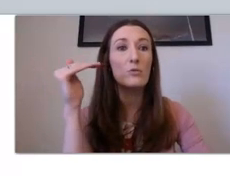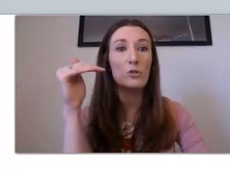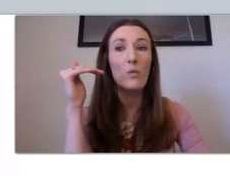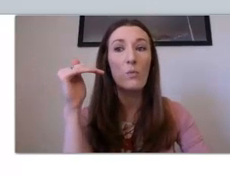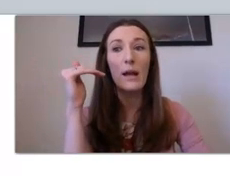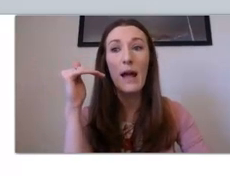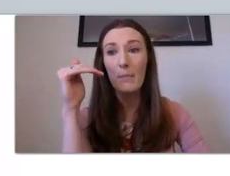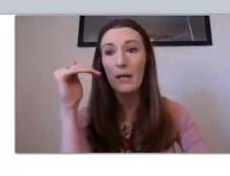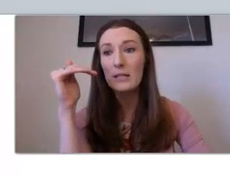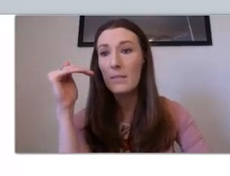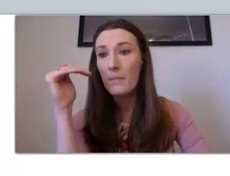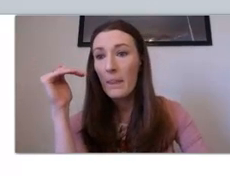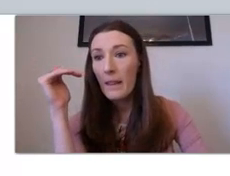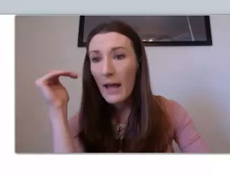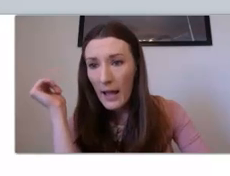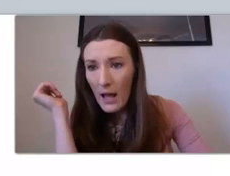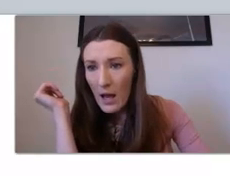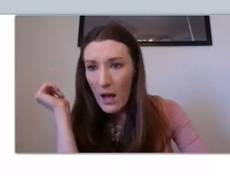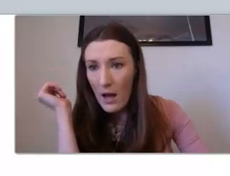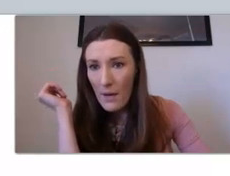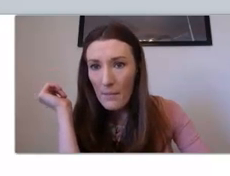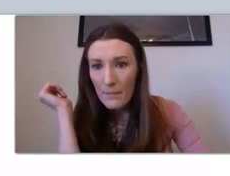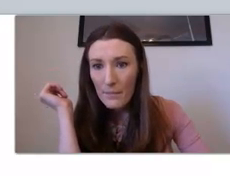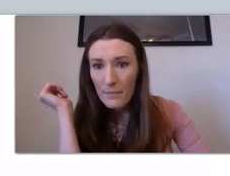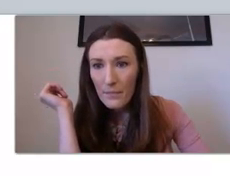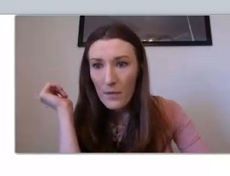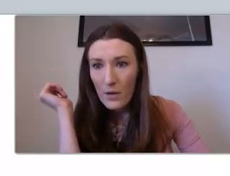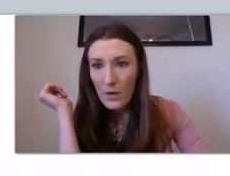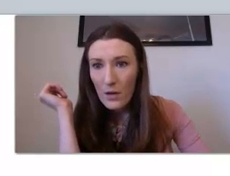classifiers to show what happened. Okay.